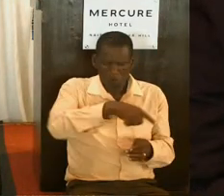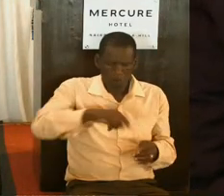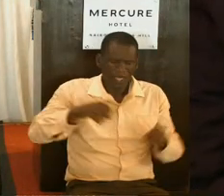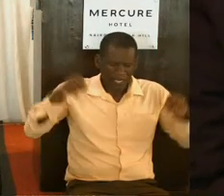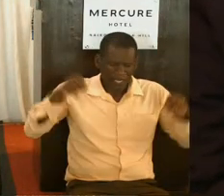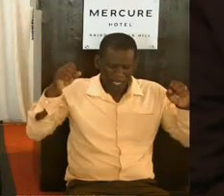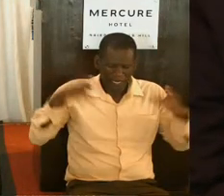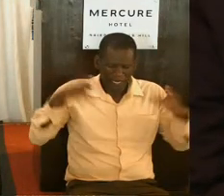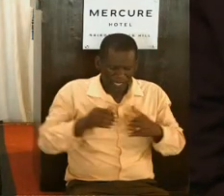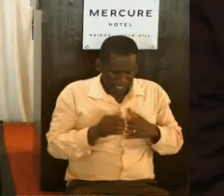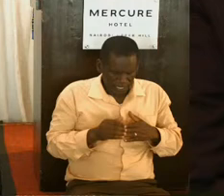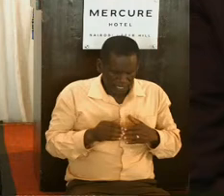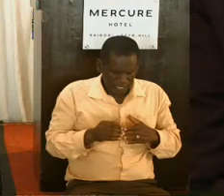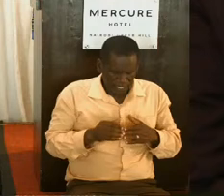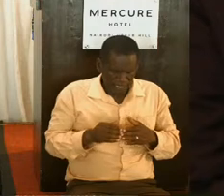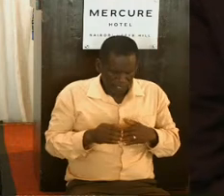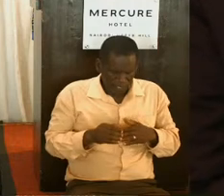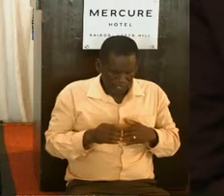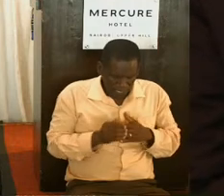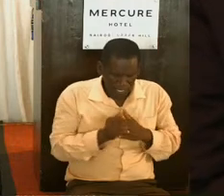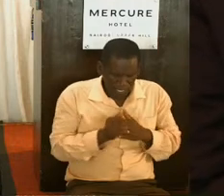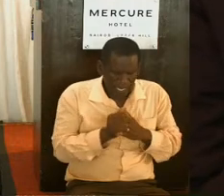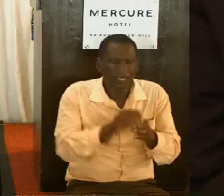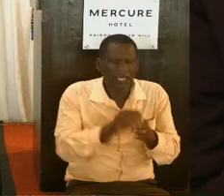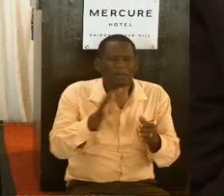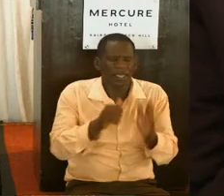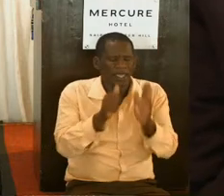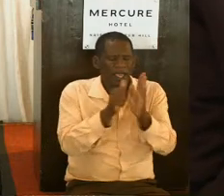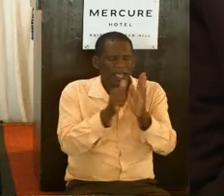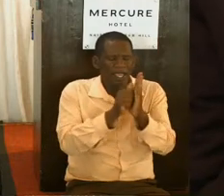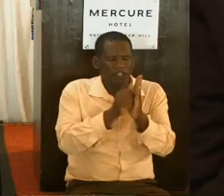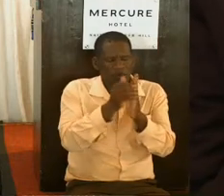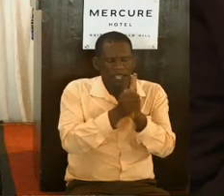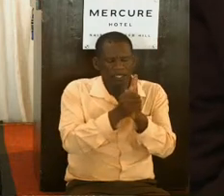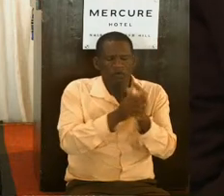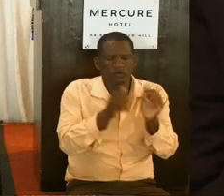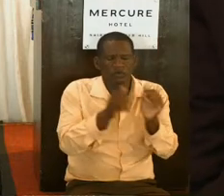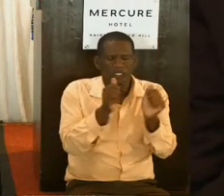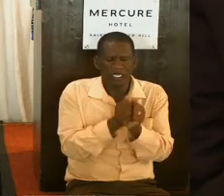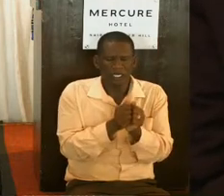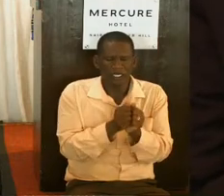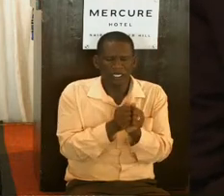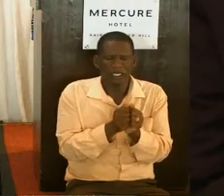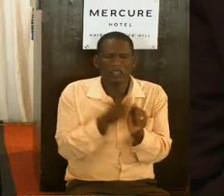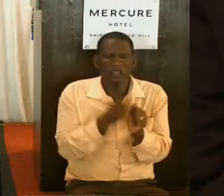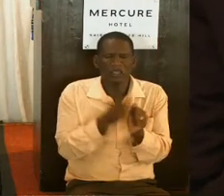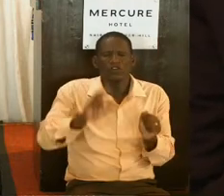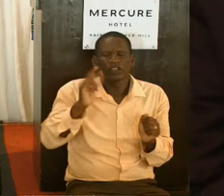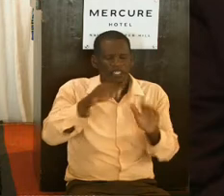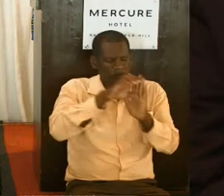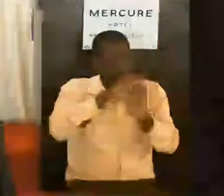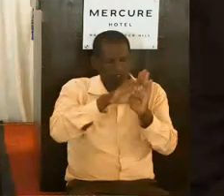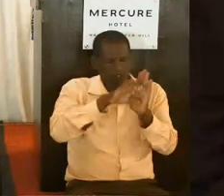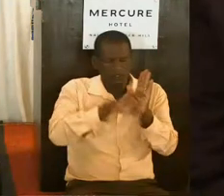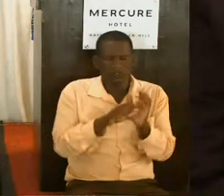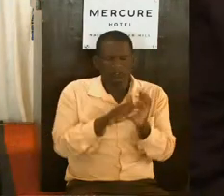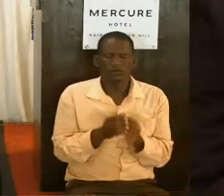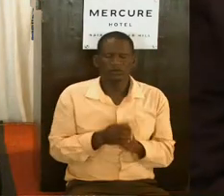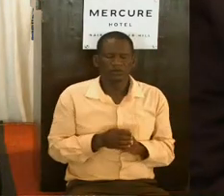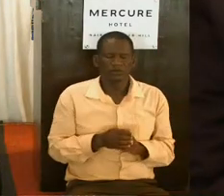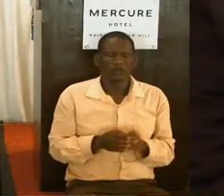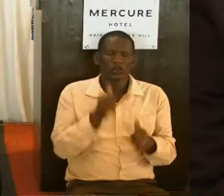guided by article 10 of the Kenyan Constitution